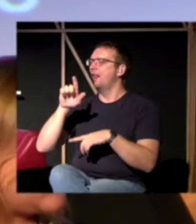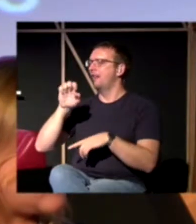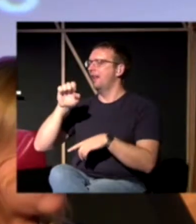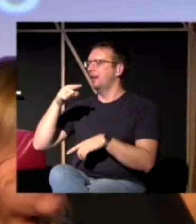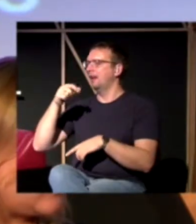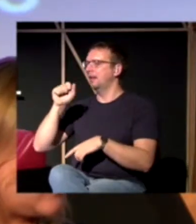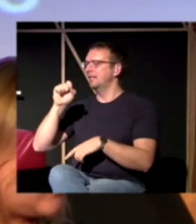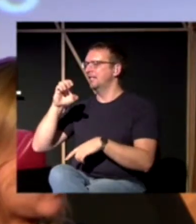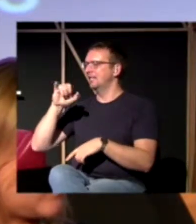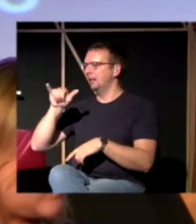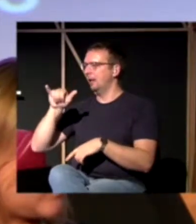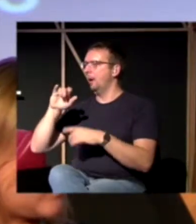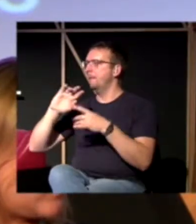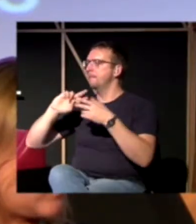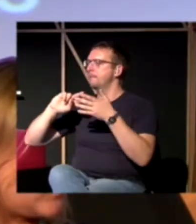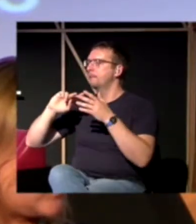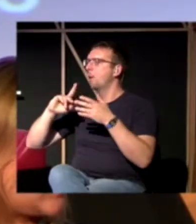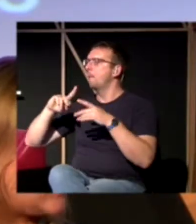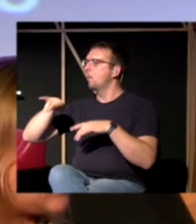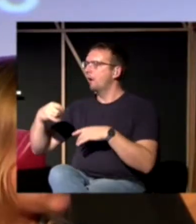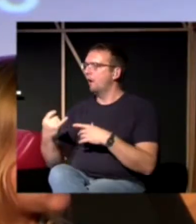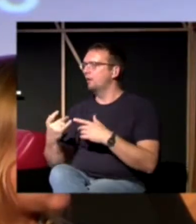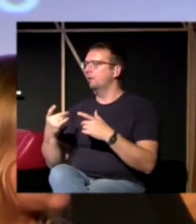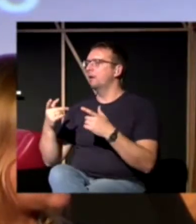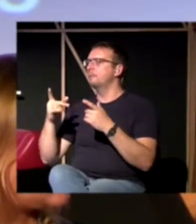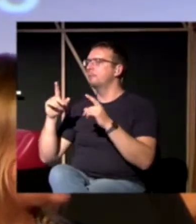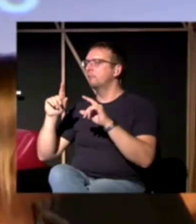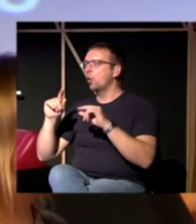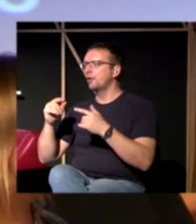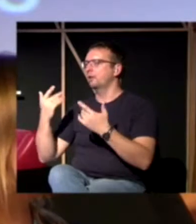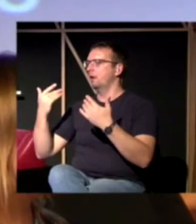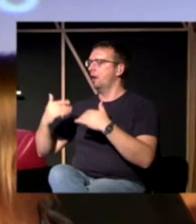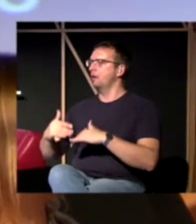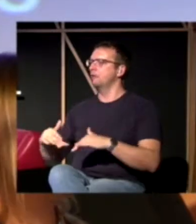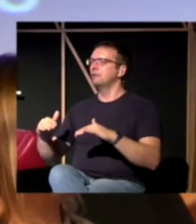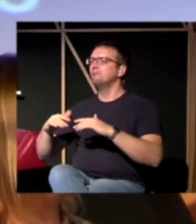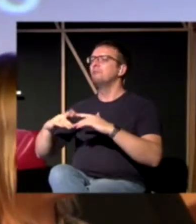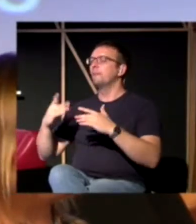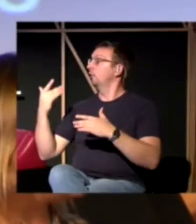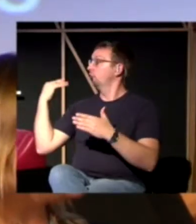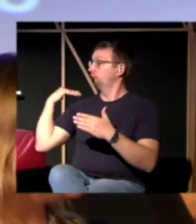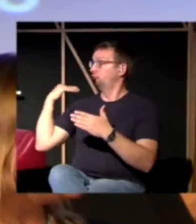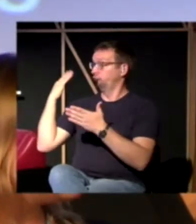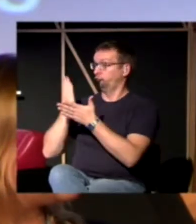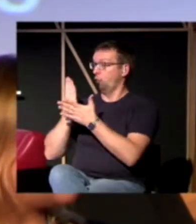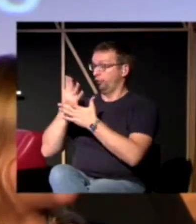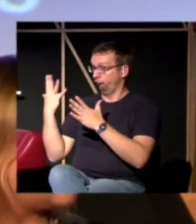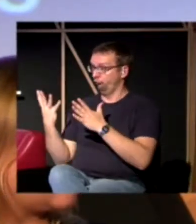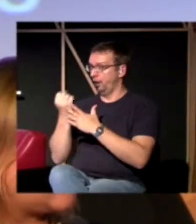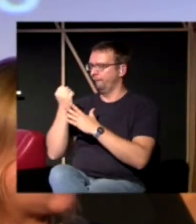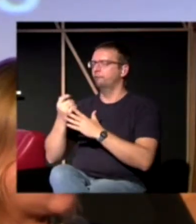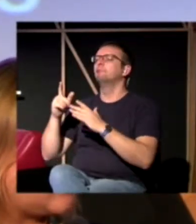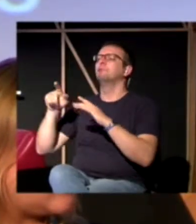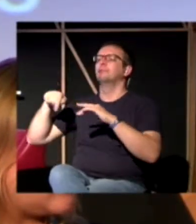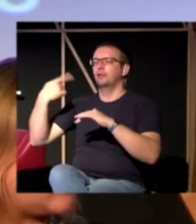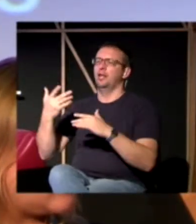found out about what was happening with the Week of Action and wanted to get involved themselves, and we took the decision to expand the Week of Action across Europe and